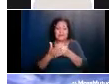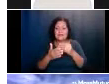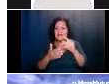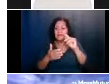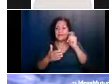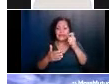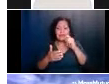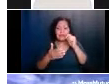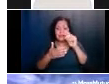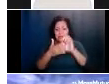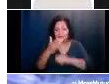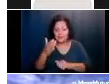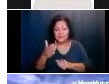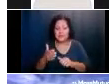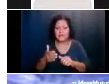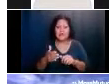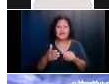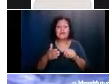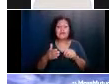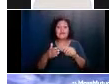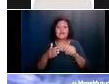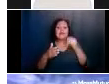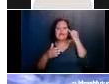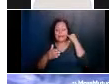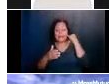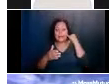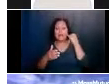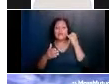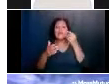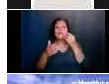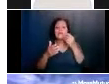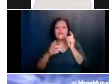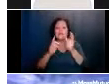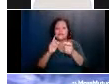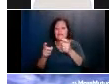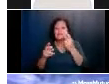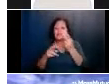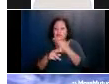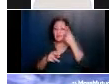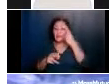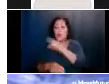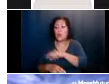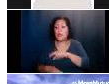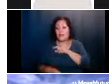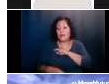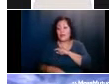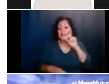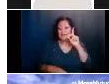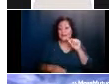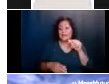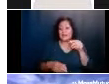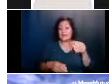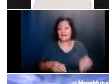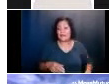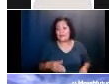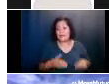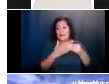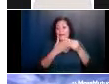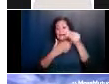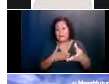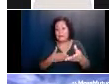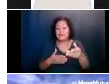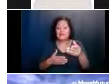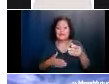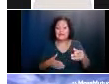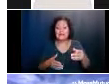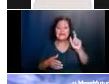long as the distributions are used for what's called a qualified disability expense. And those qualified